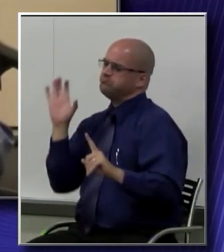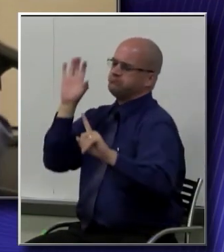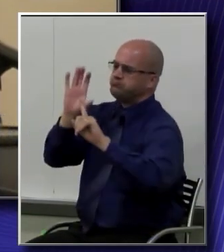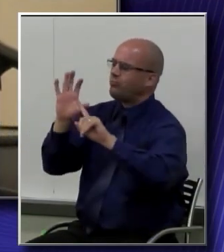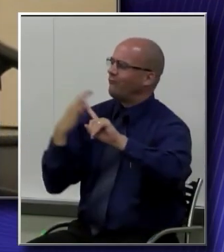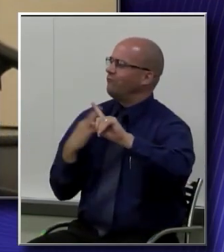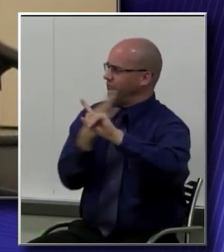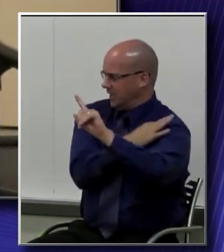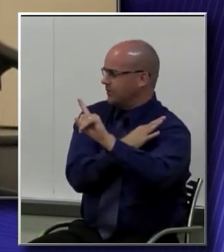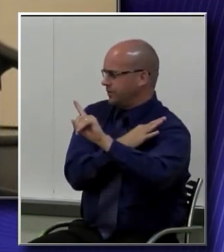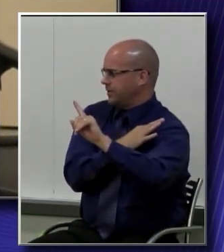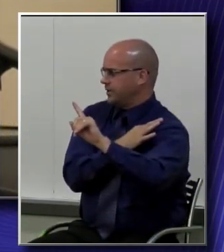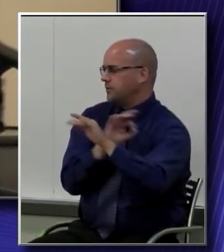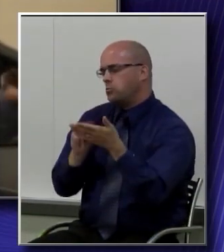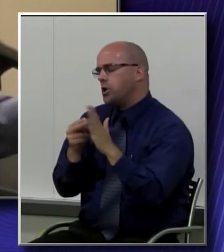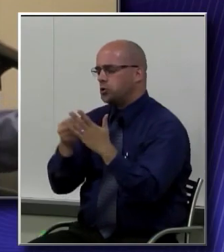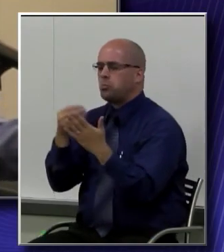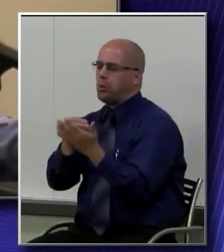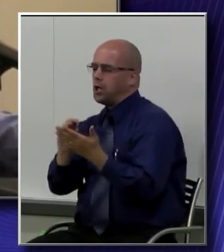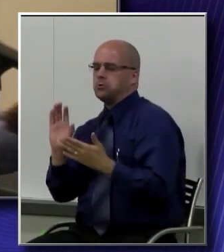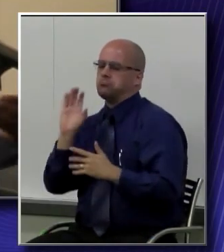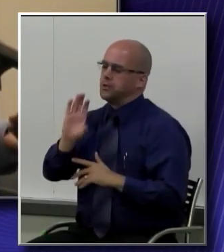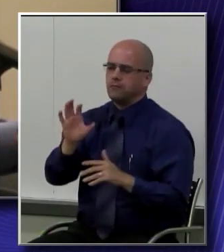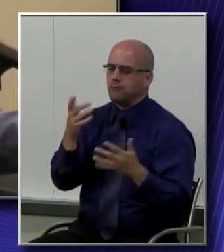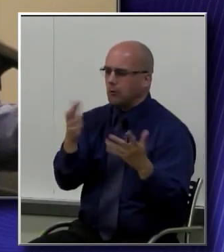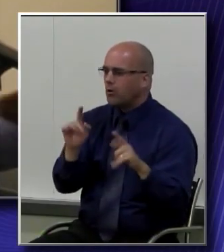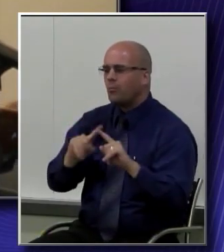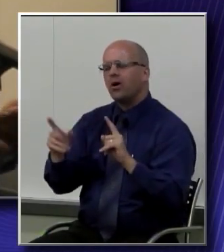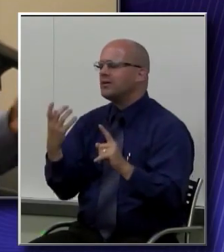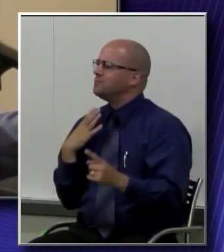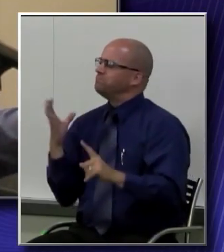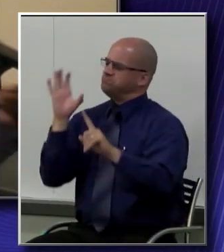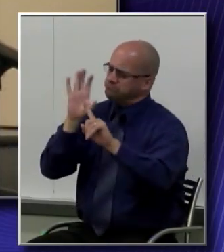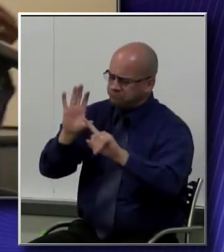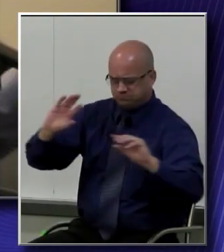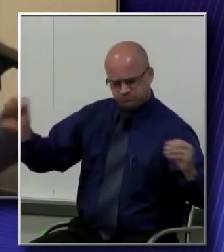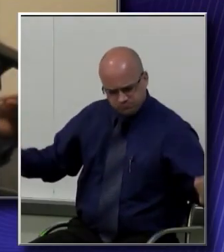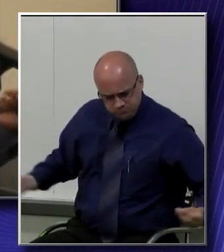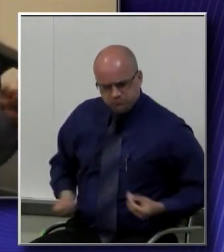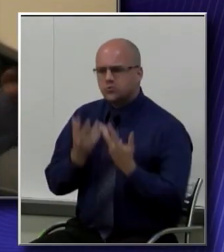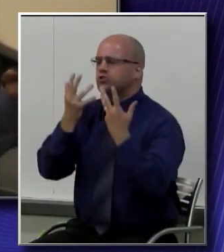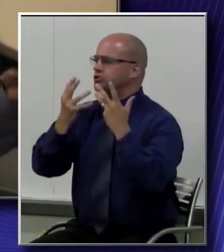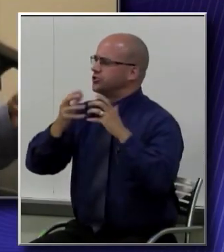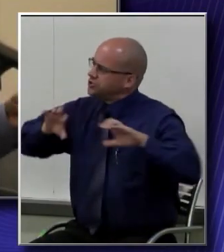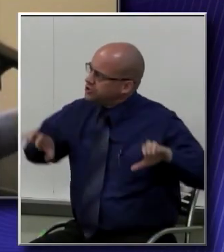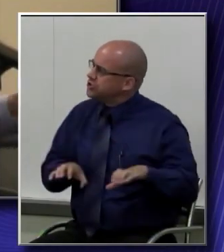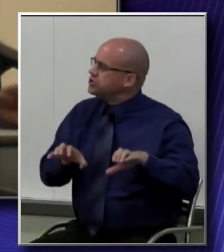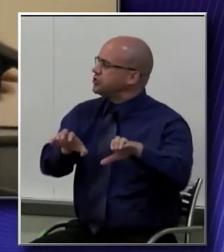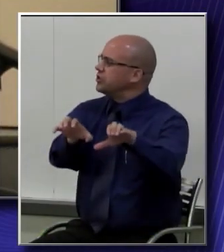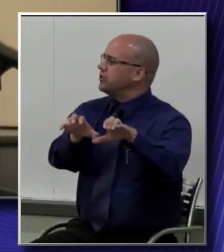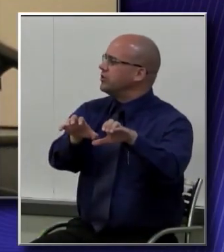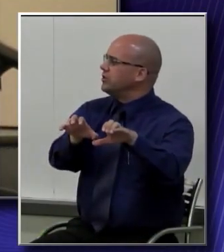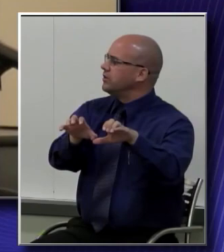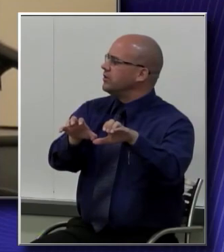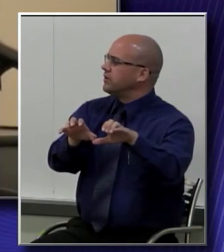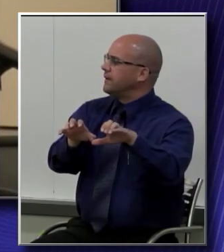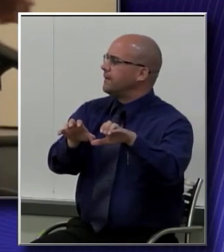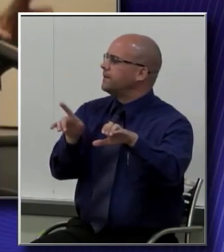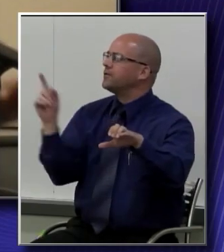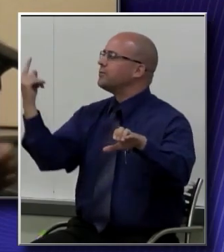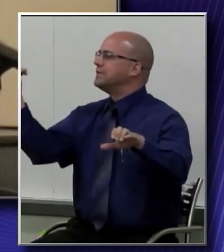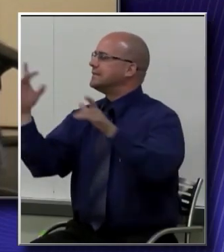of giving them something. It's a matter of energizing, engaging, and with the shared governance and spirit of, someone mentioned